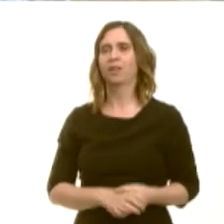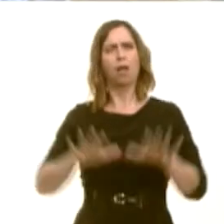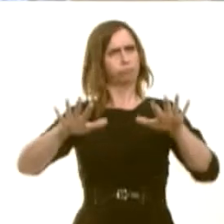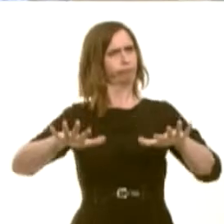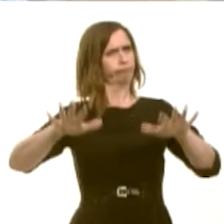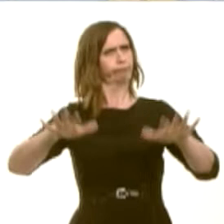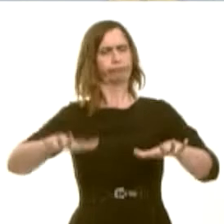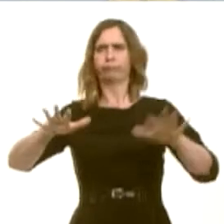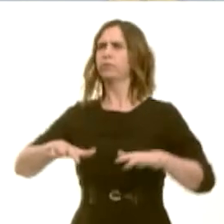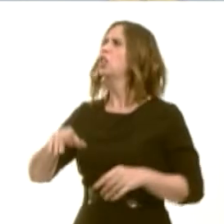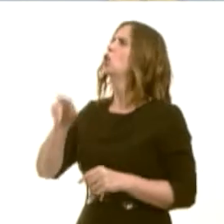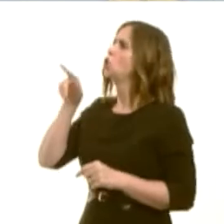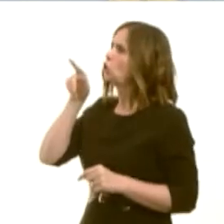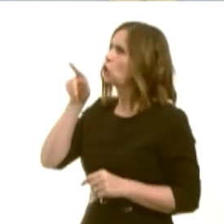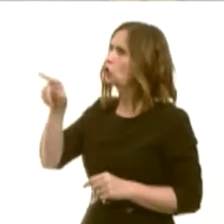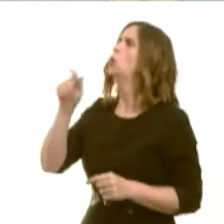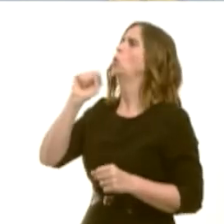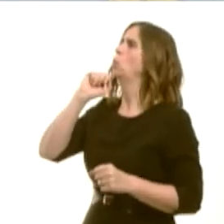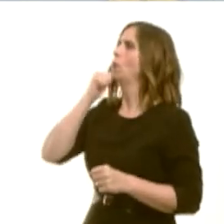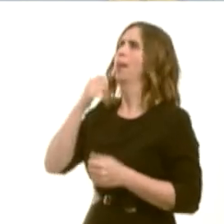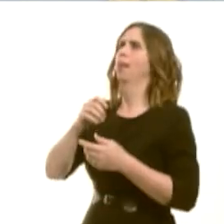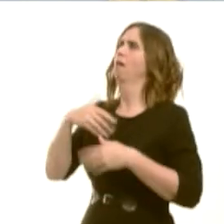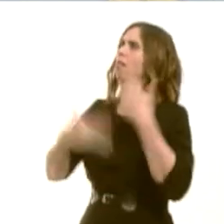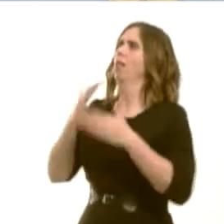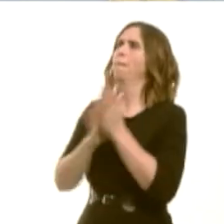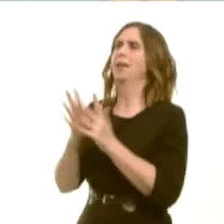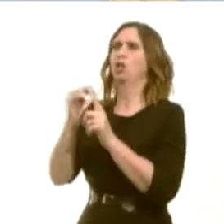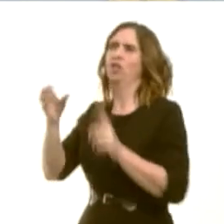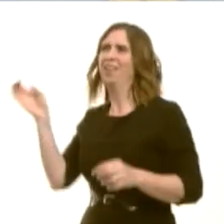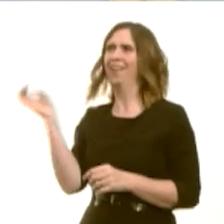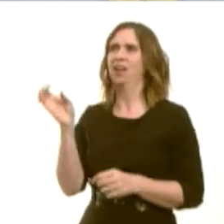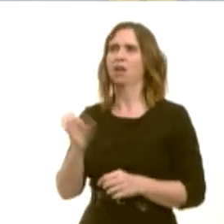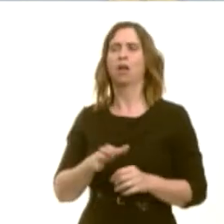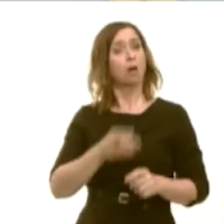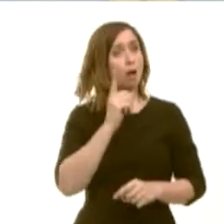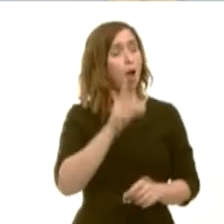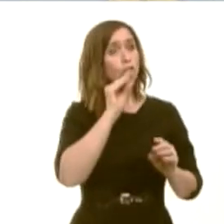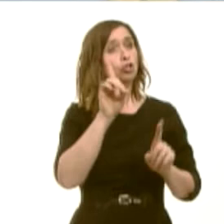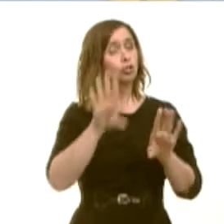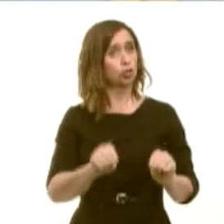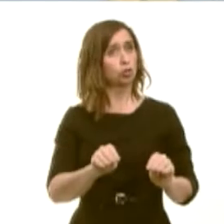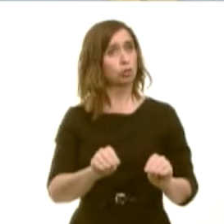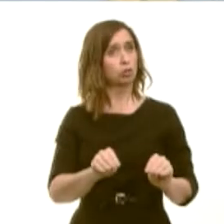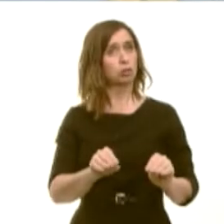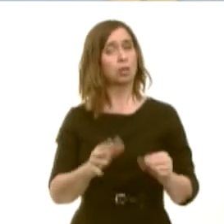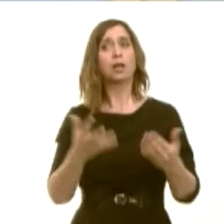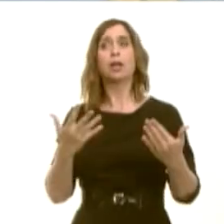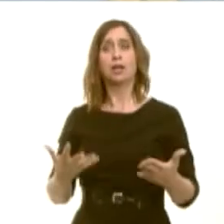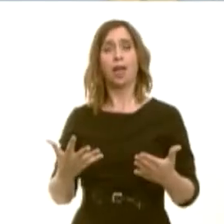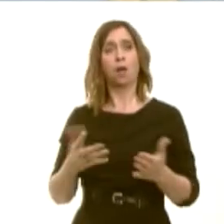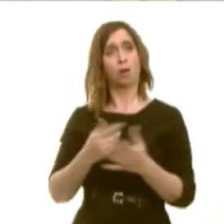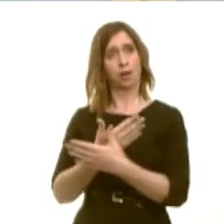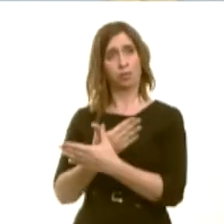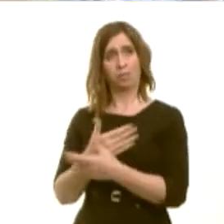Order. You'd let the Tories Order. back in. Well, that's a fourth Order. question she can. Doesn't We're like the now answer. moving on to the Leader of the Welsh